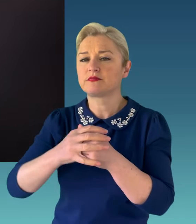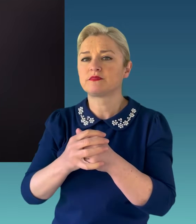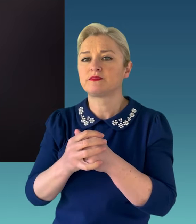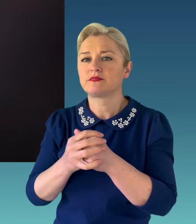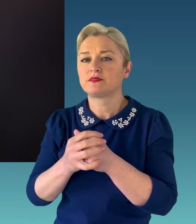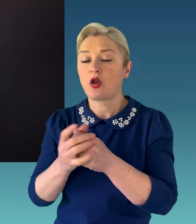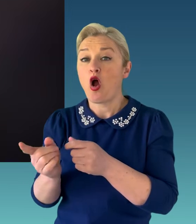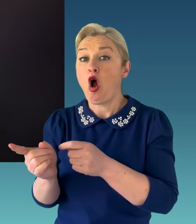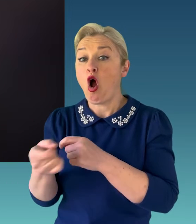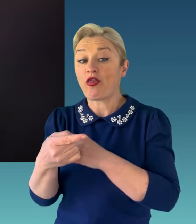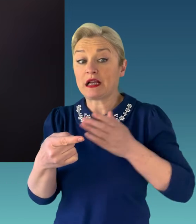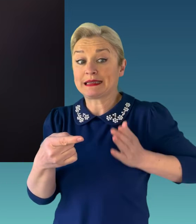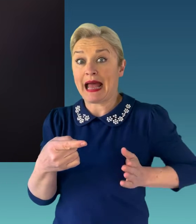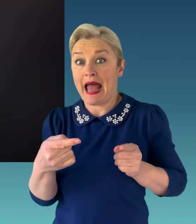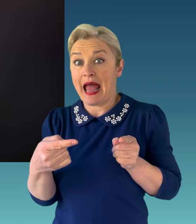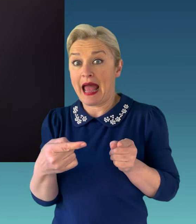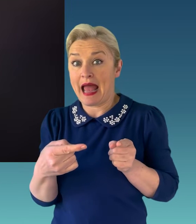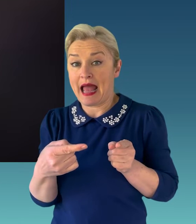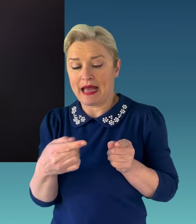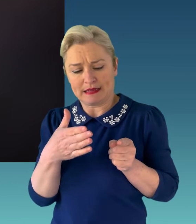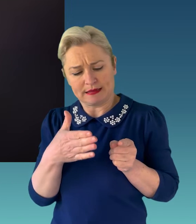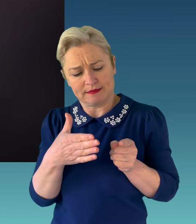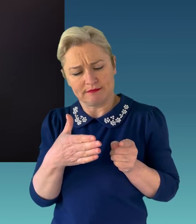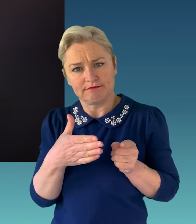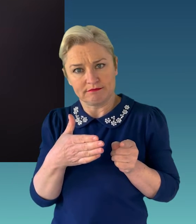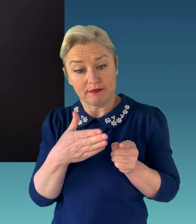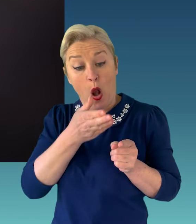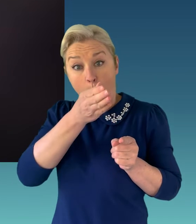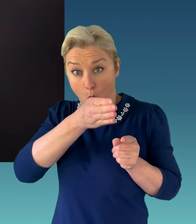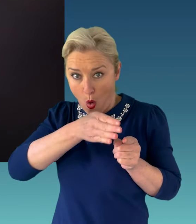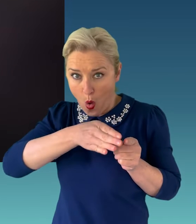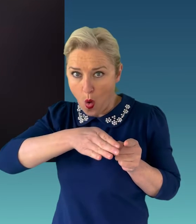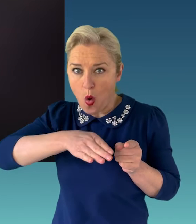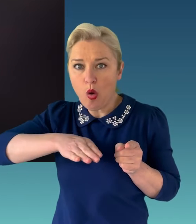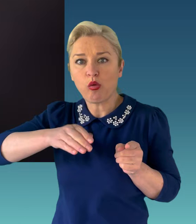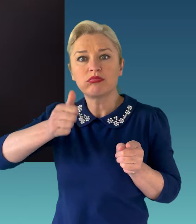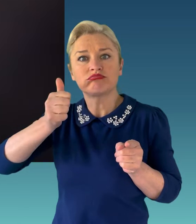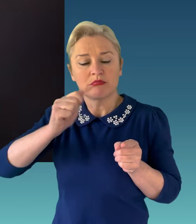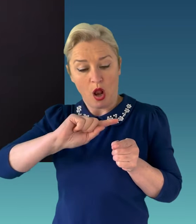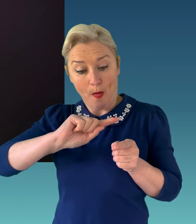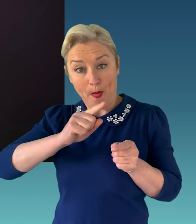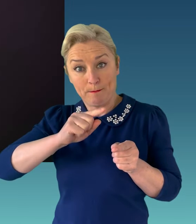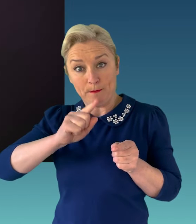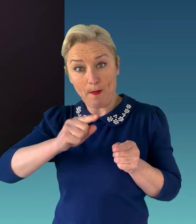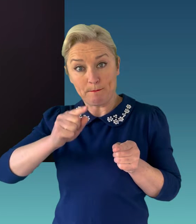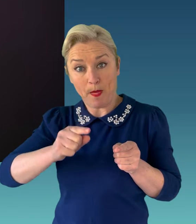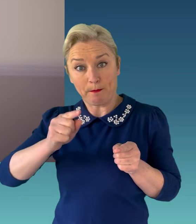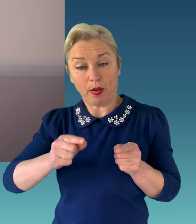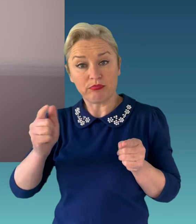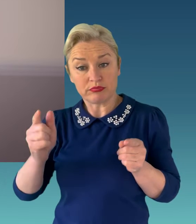And if I go to the other side, again, a lowered curb and some tactile paving.